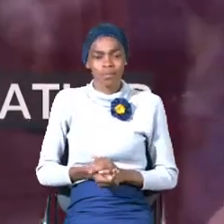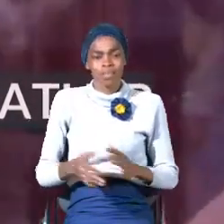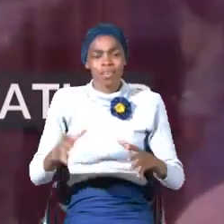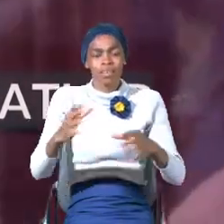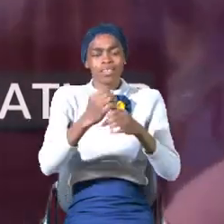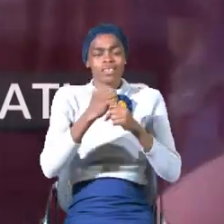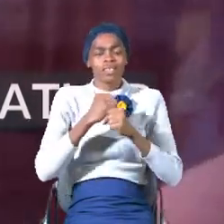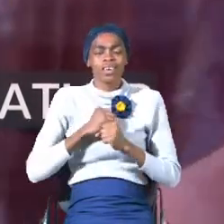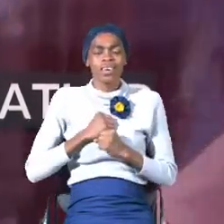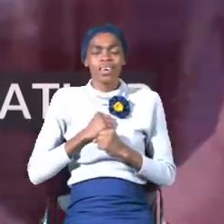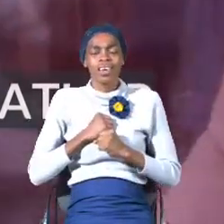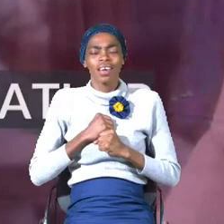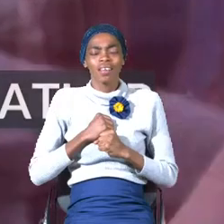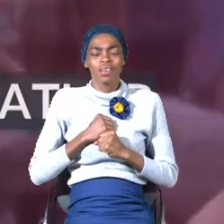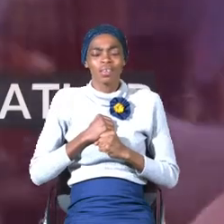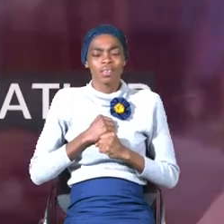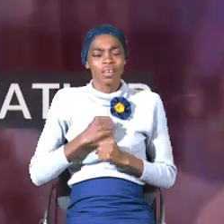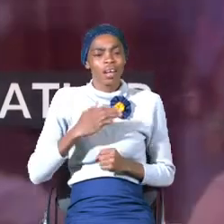Receive.